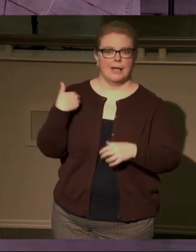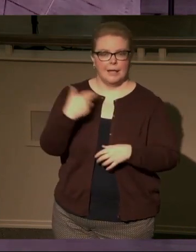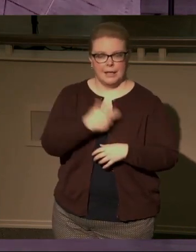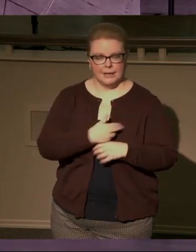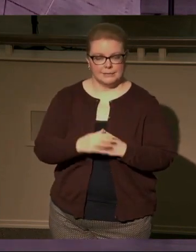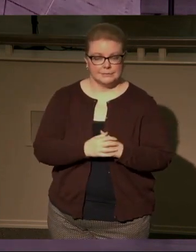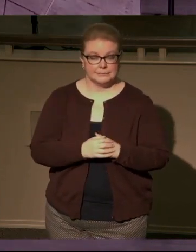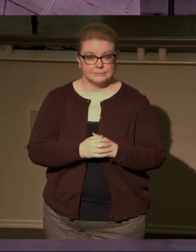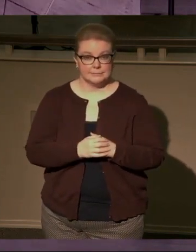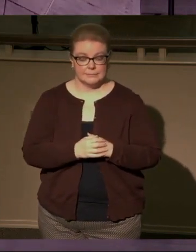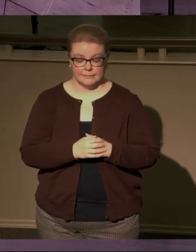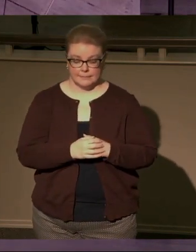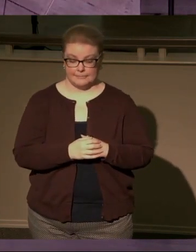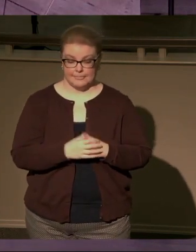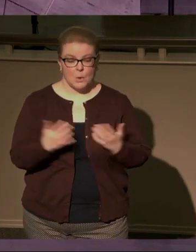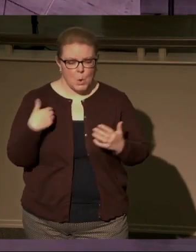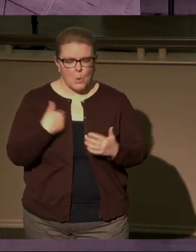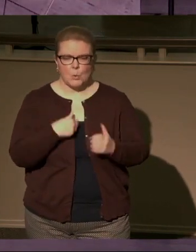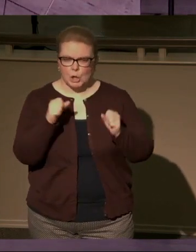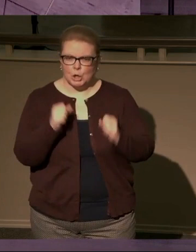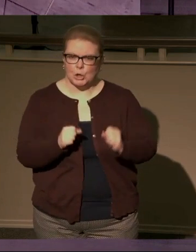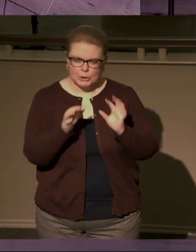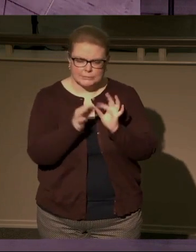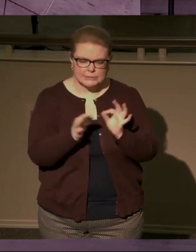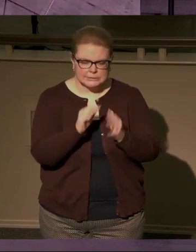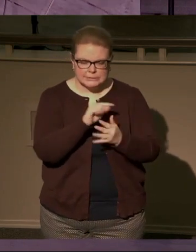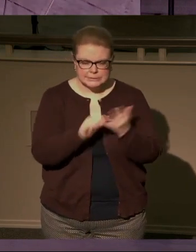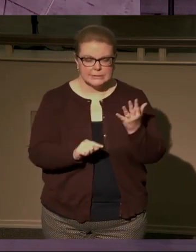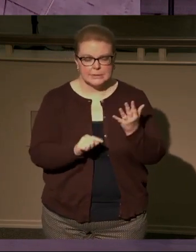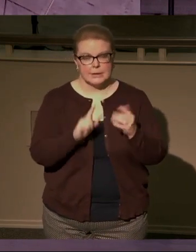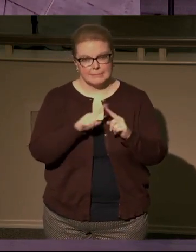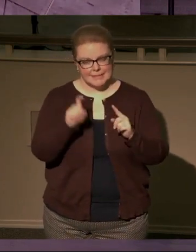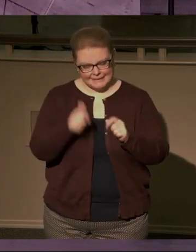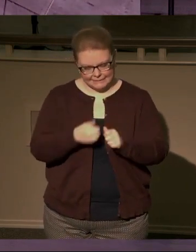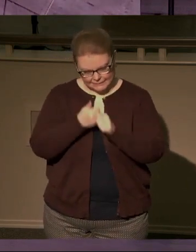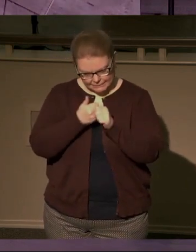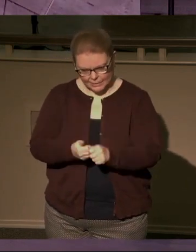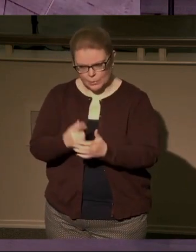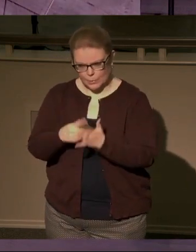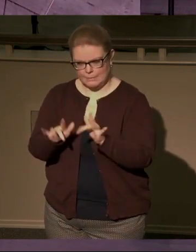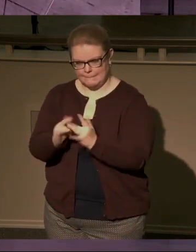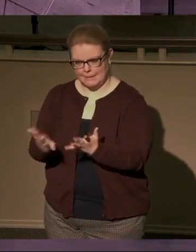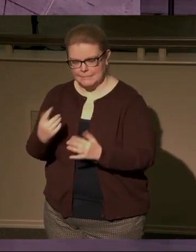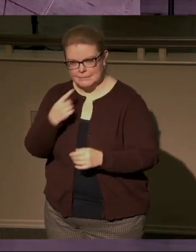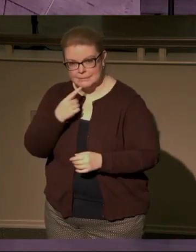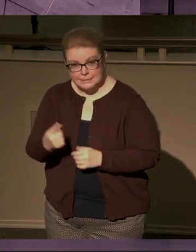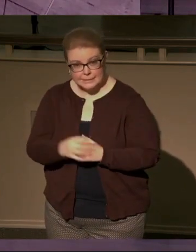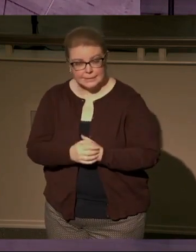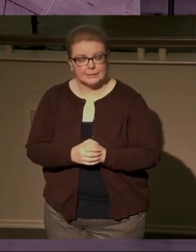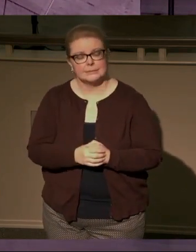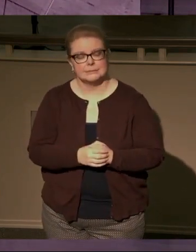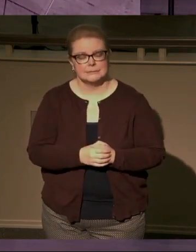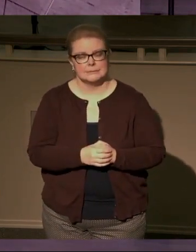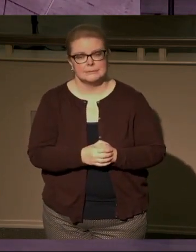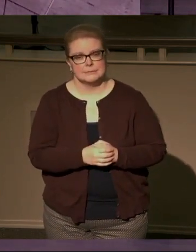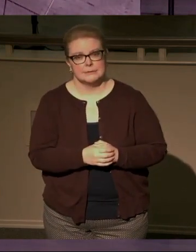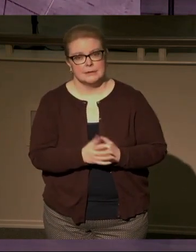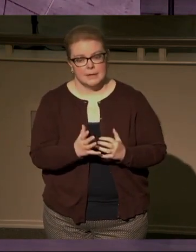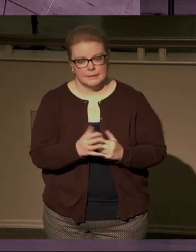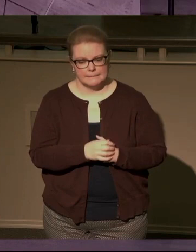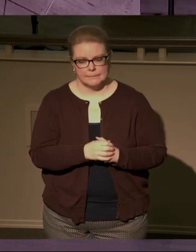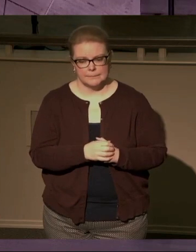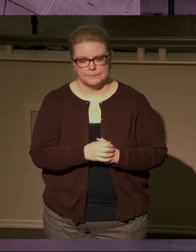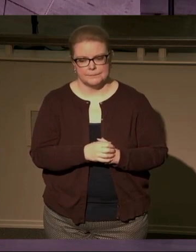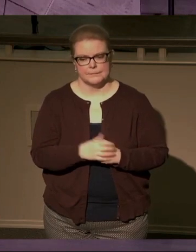the day, we can say a lot of things, but they've got to be textual, scriptural things. And